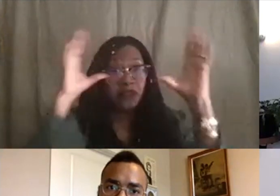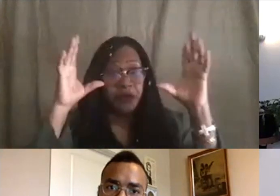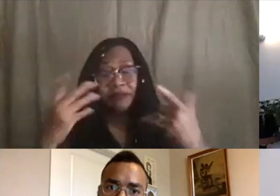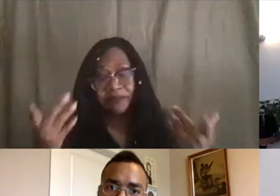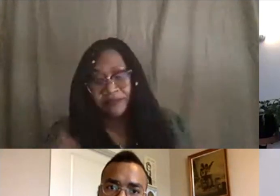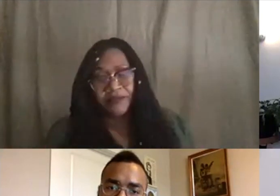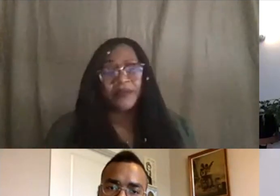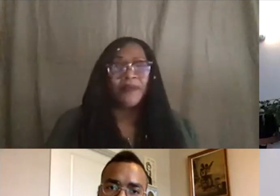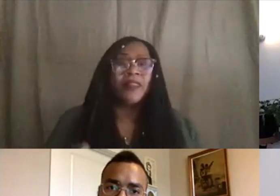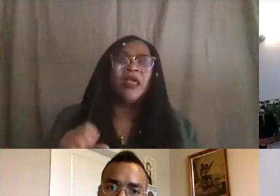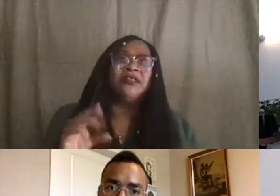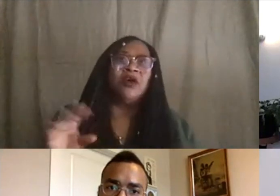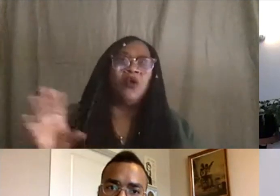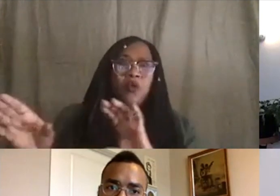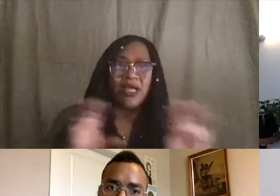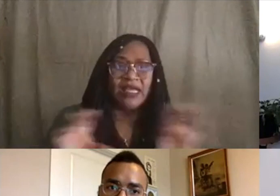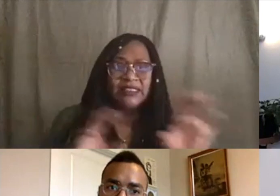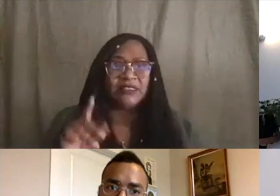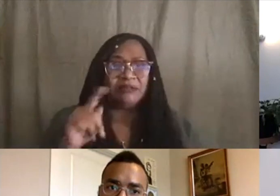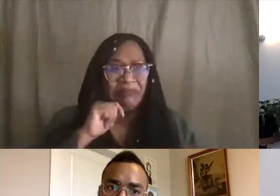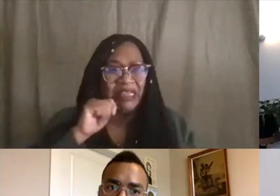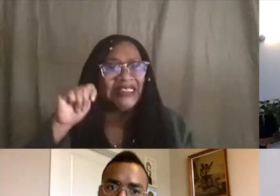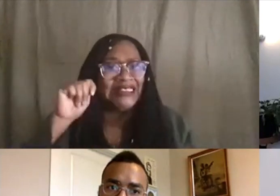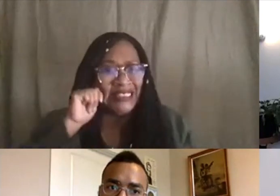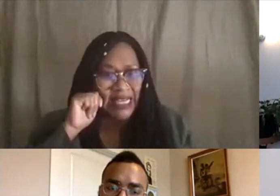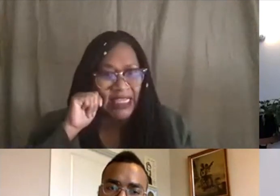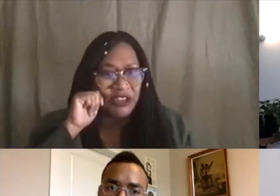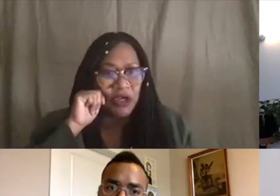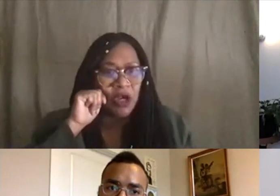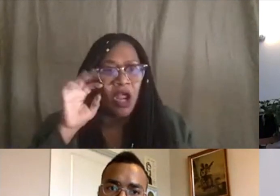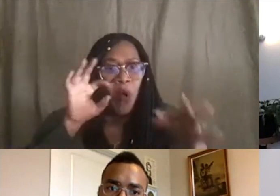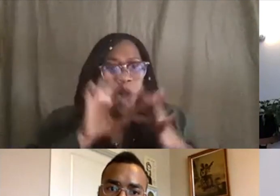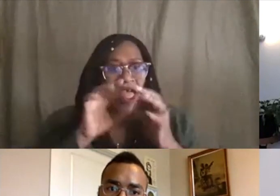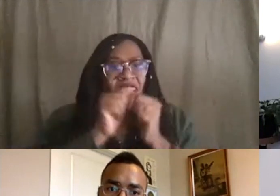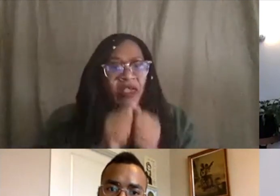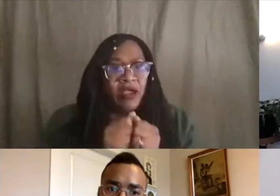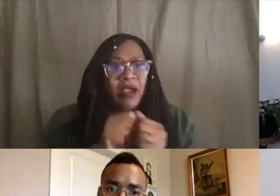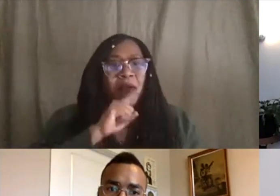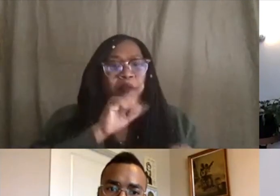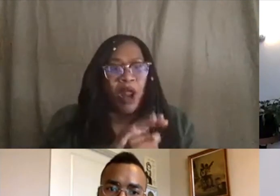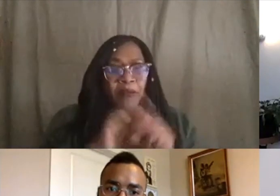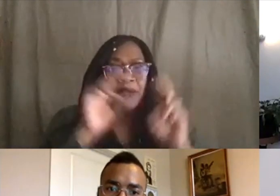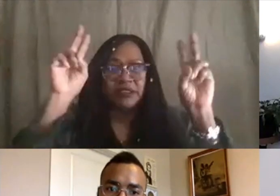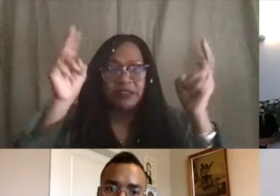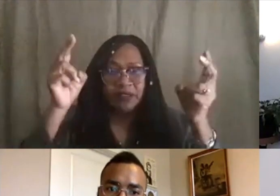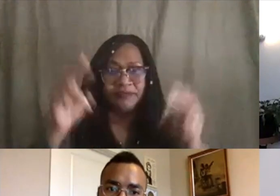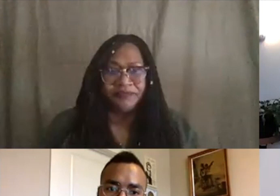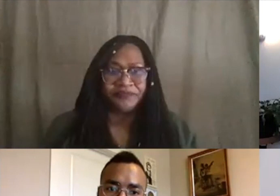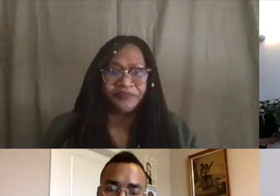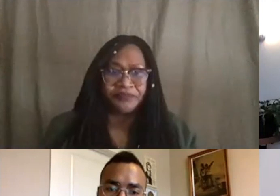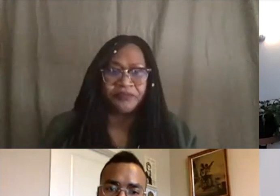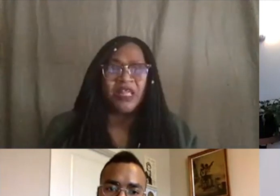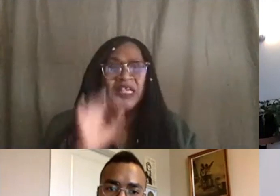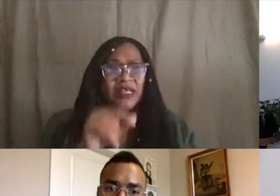The work that I did, A Teenager with Promise, tries to wrestle a bit with this kind of